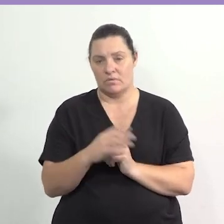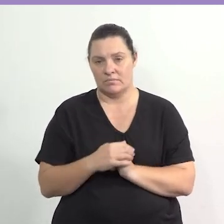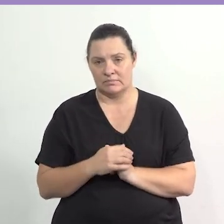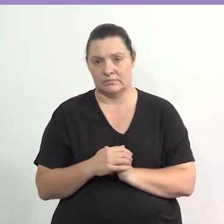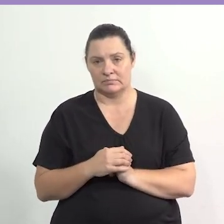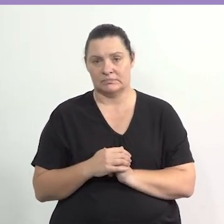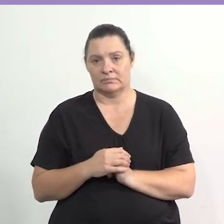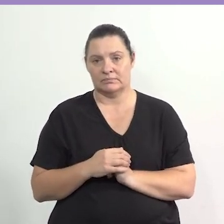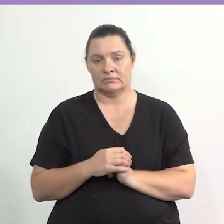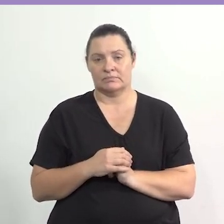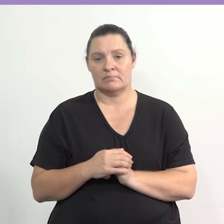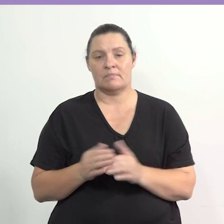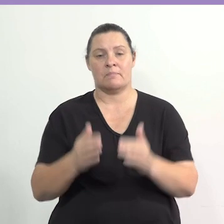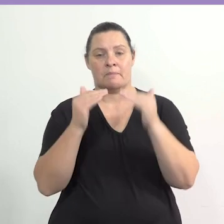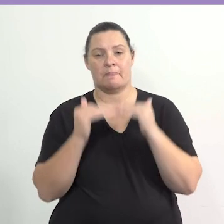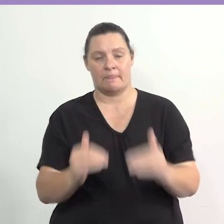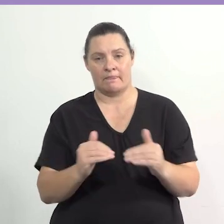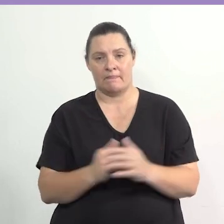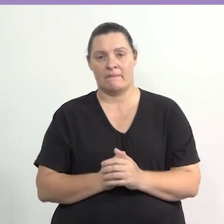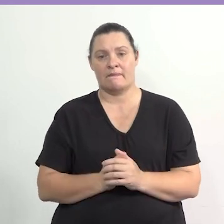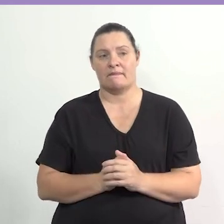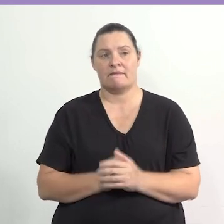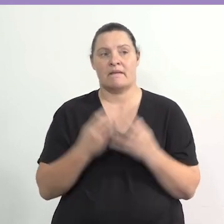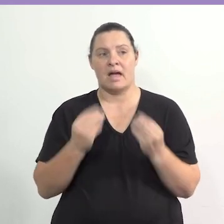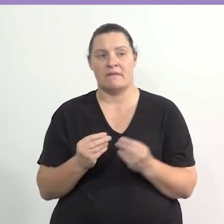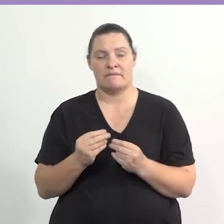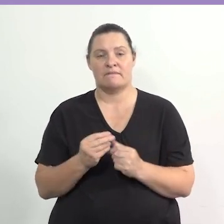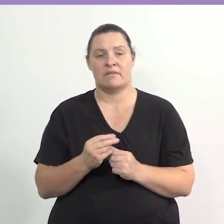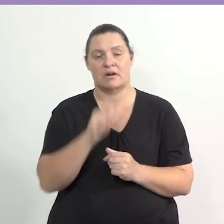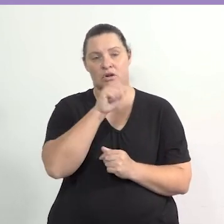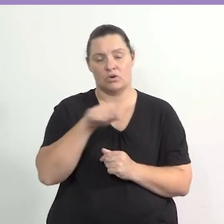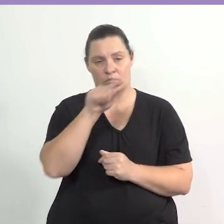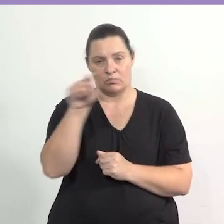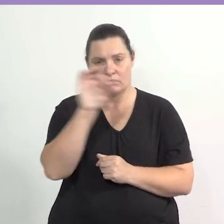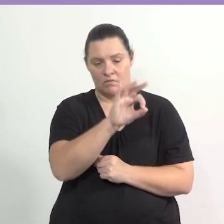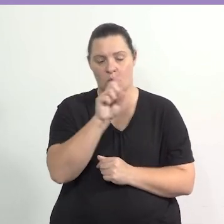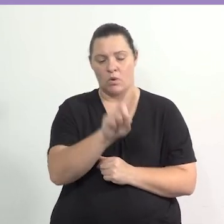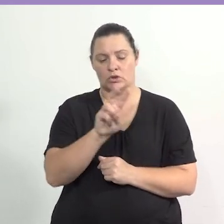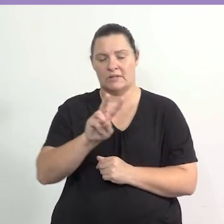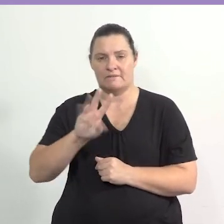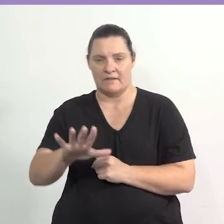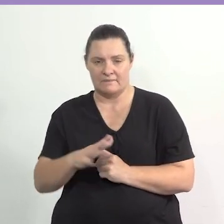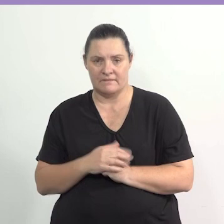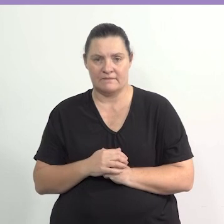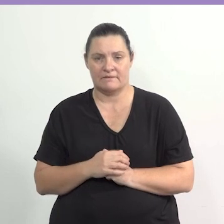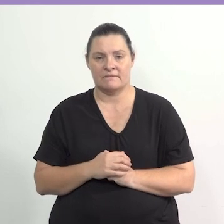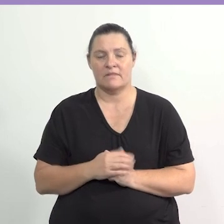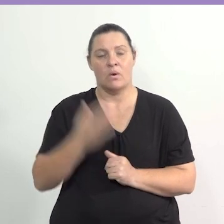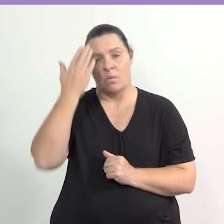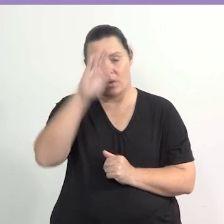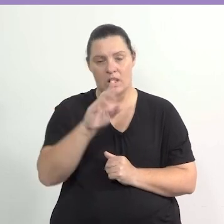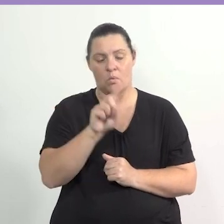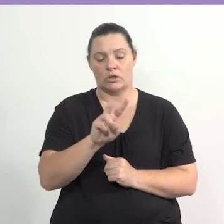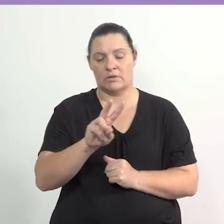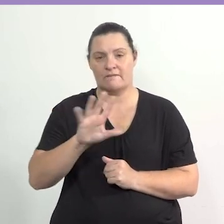4. Let's move on to the next one. We have there the cube root of 125. So